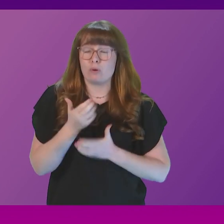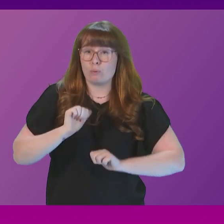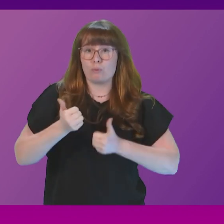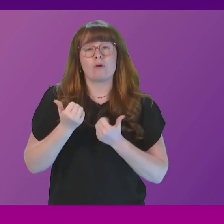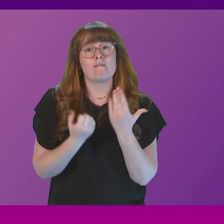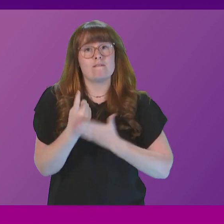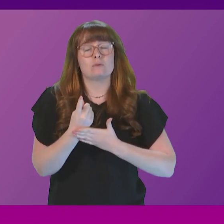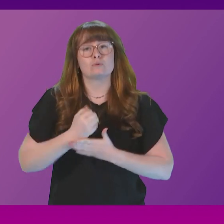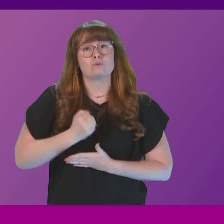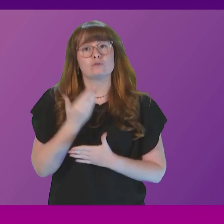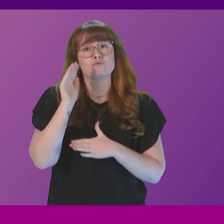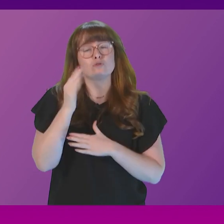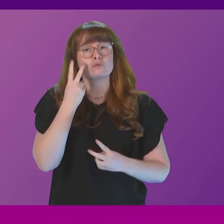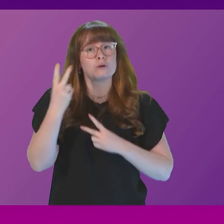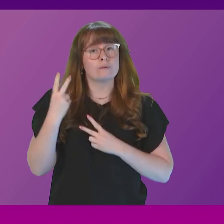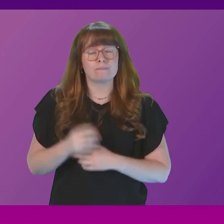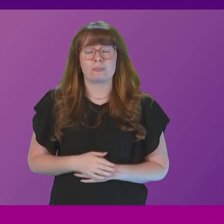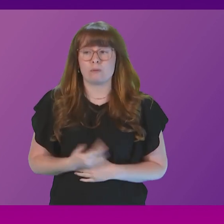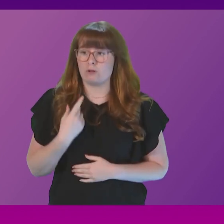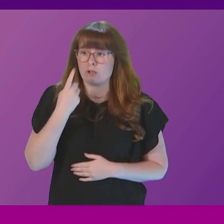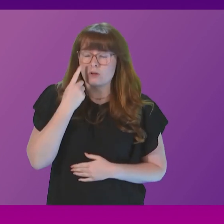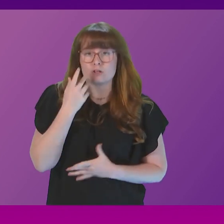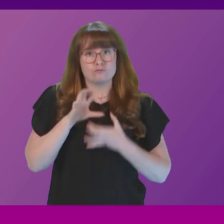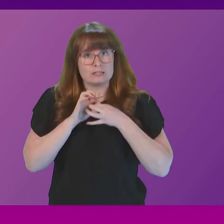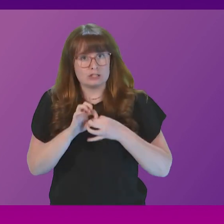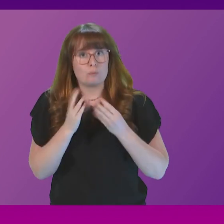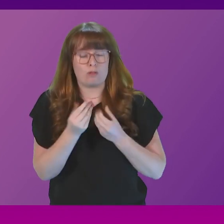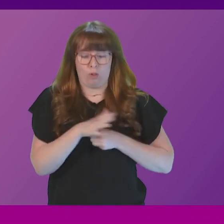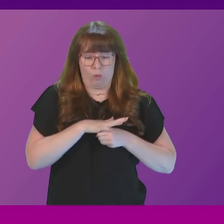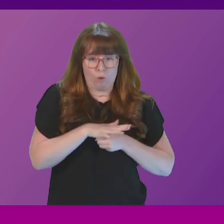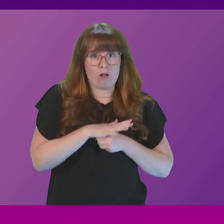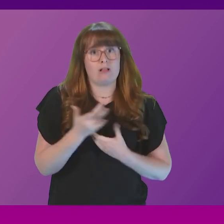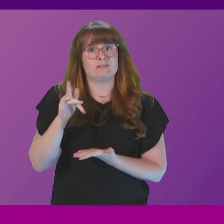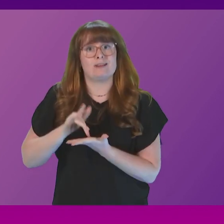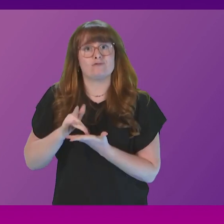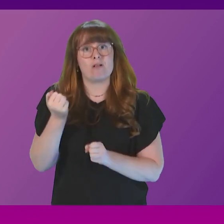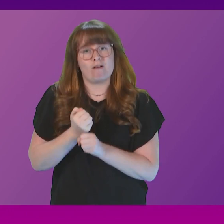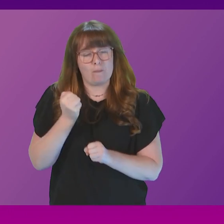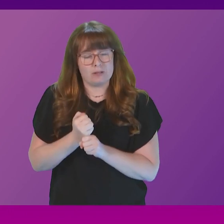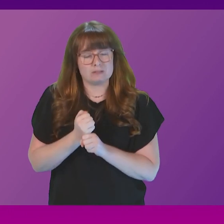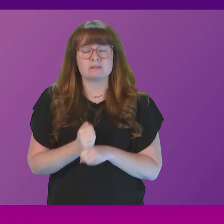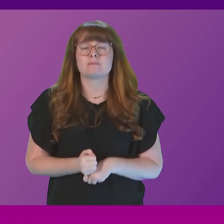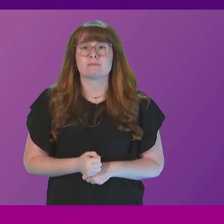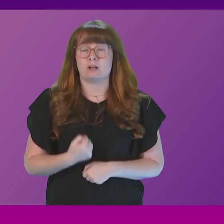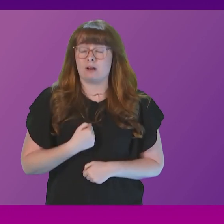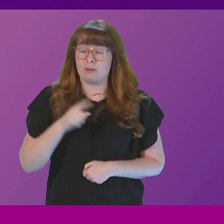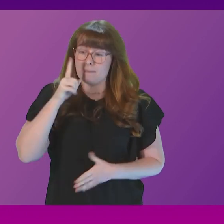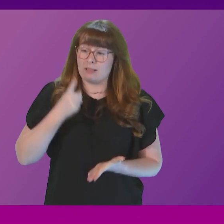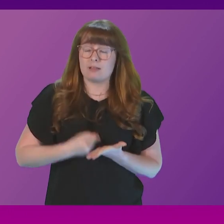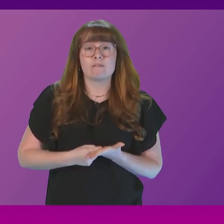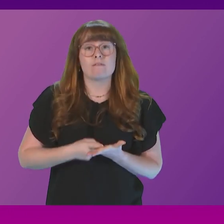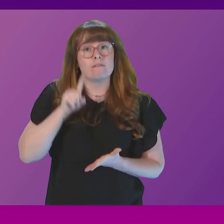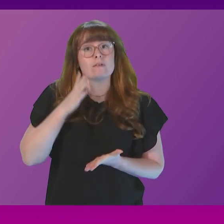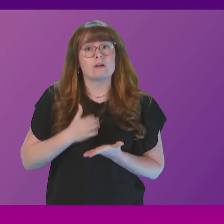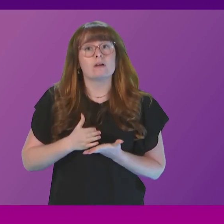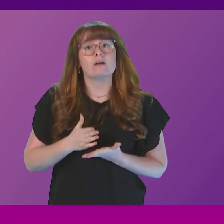Futures Forum. We were looking at the building of the relationships between local and central government. And from this, the committee believes that the agreement